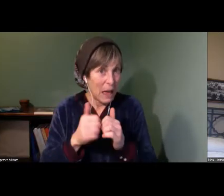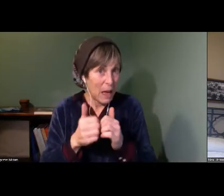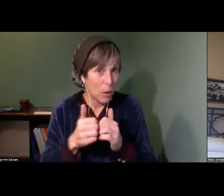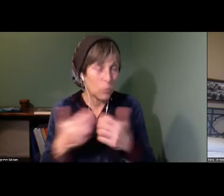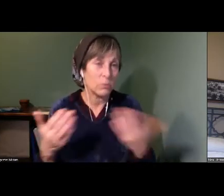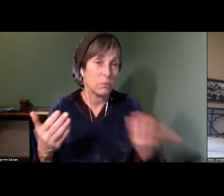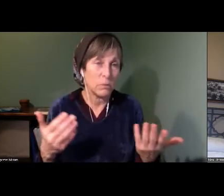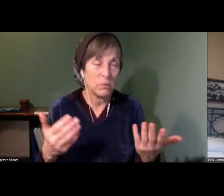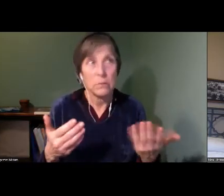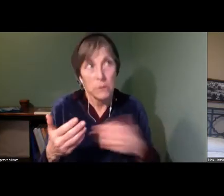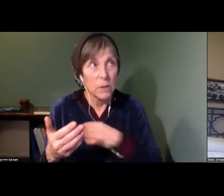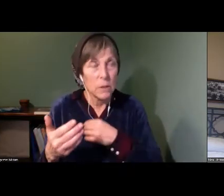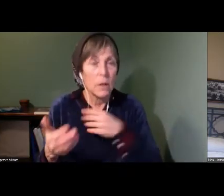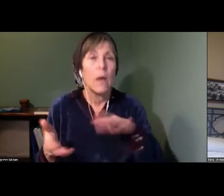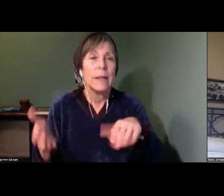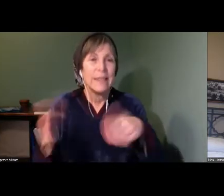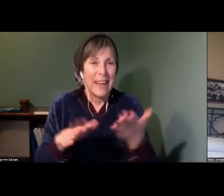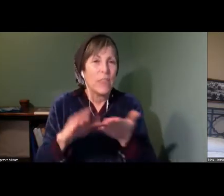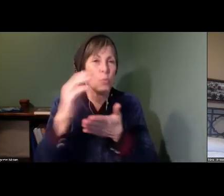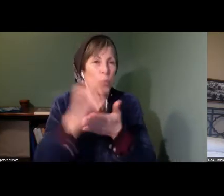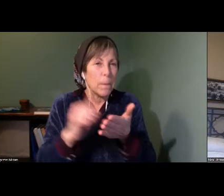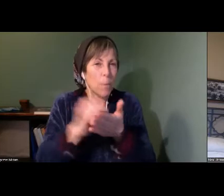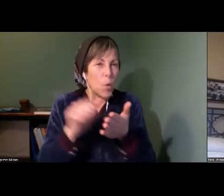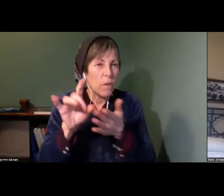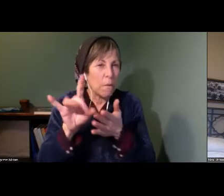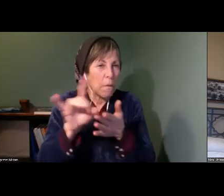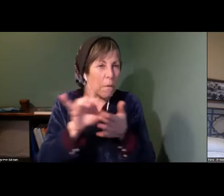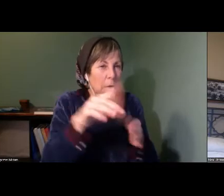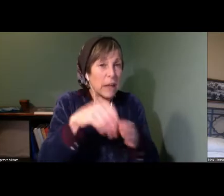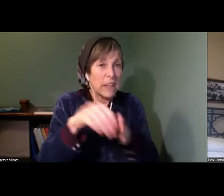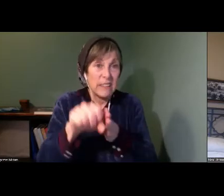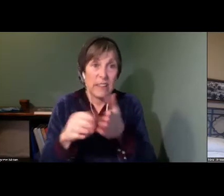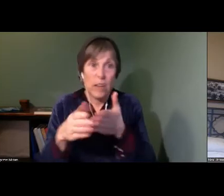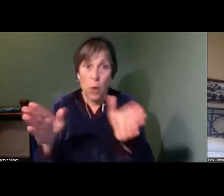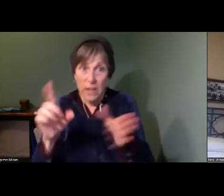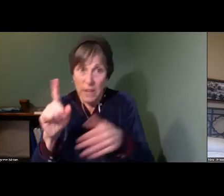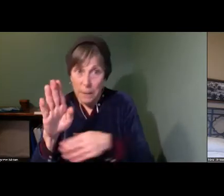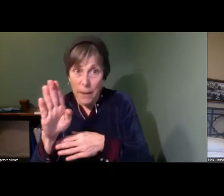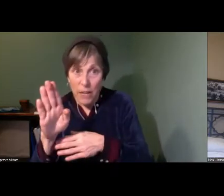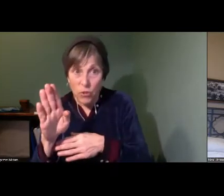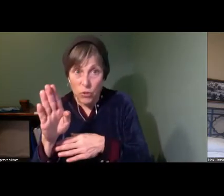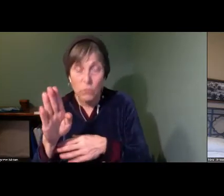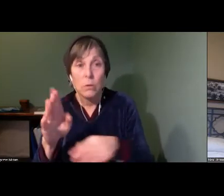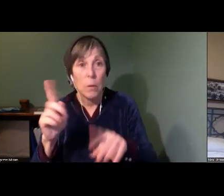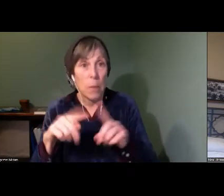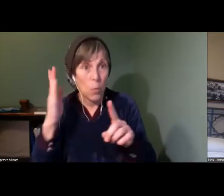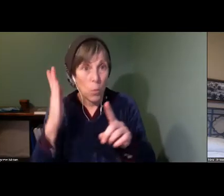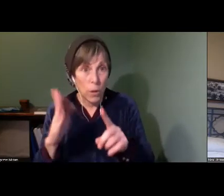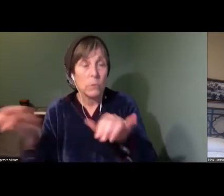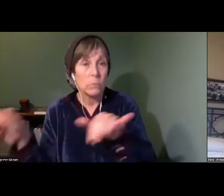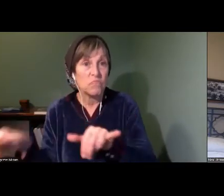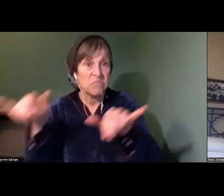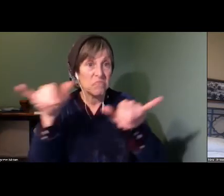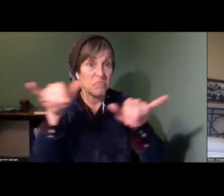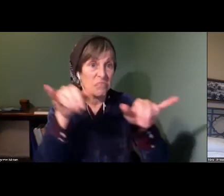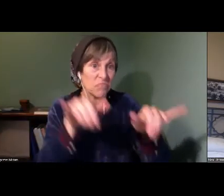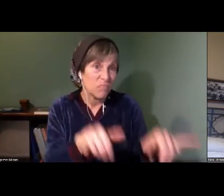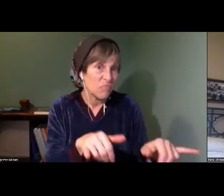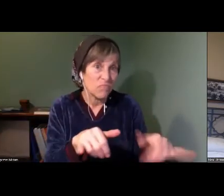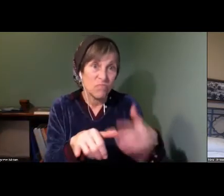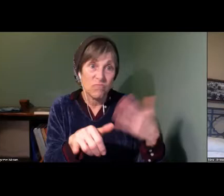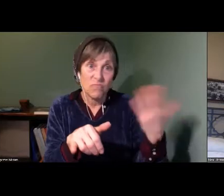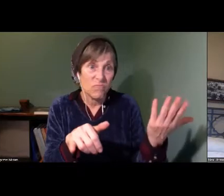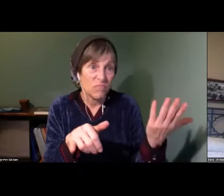those kinds of death removals happen uh in the statewide database are those provisions going to be carried over uh just sort of jot for jot